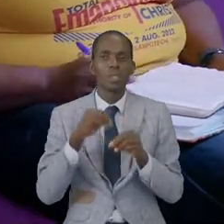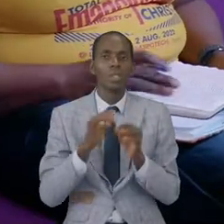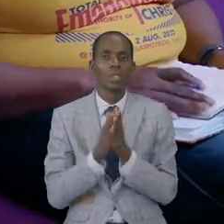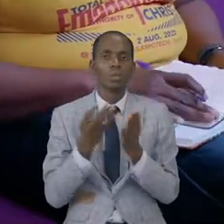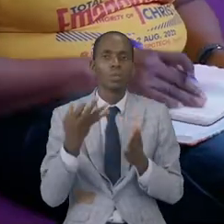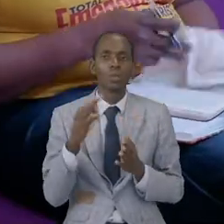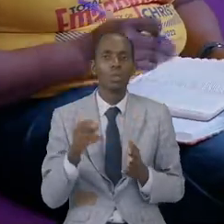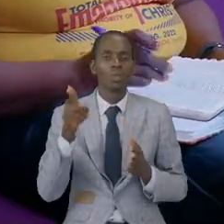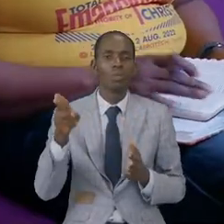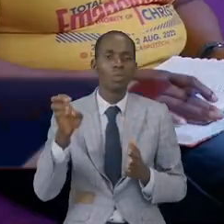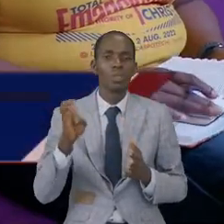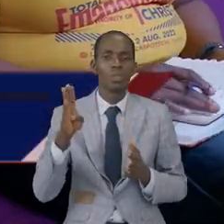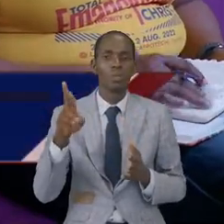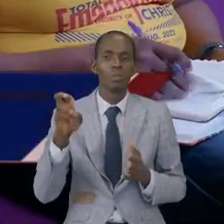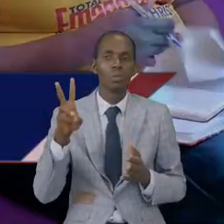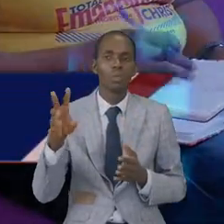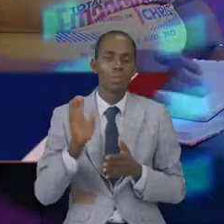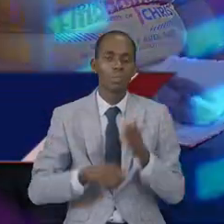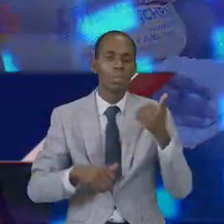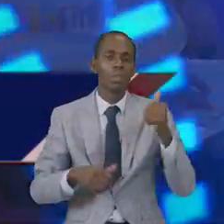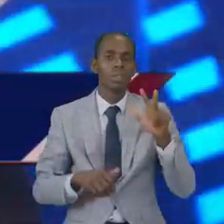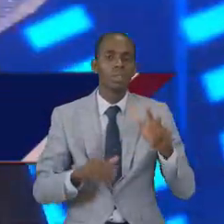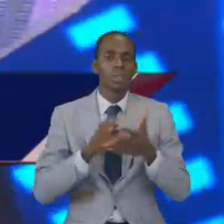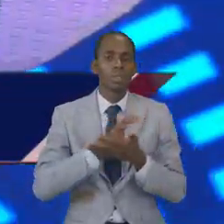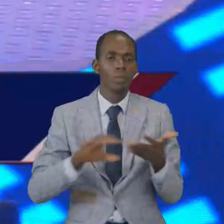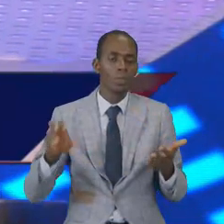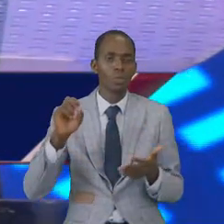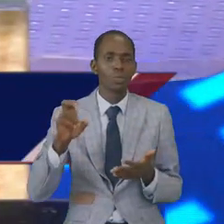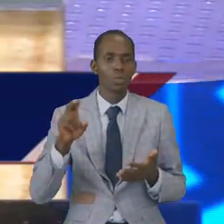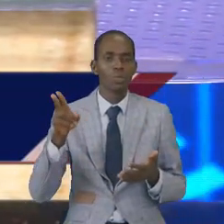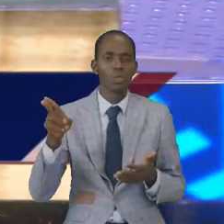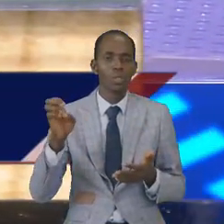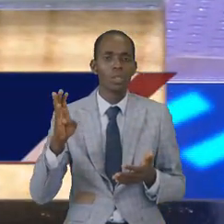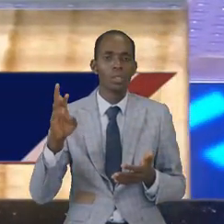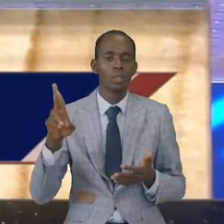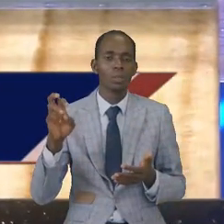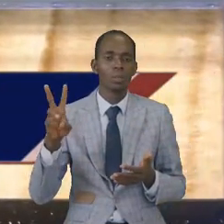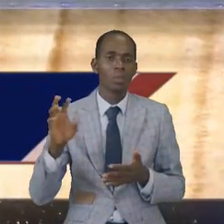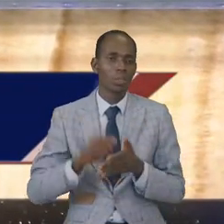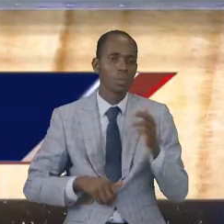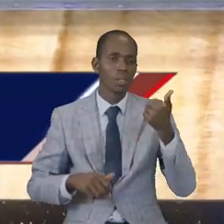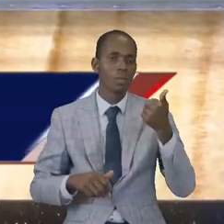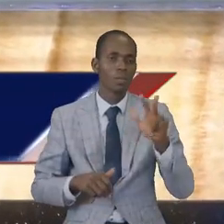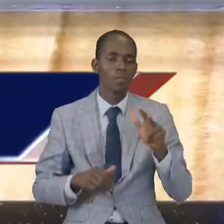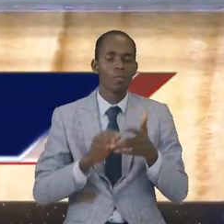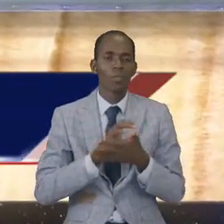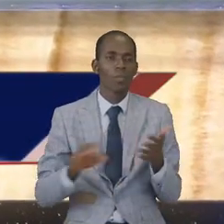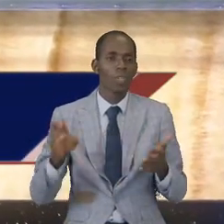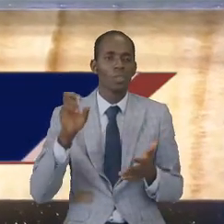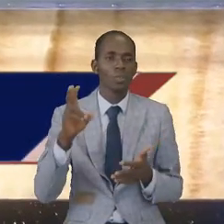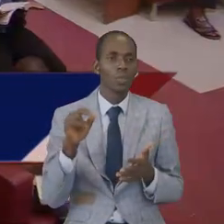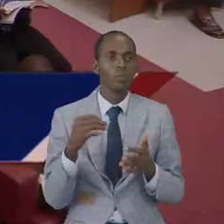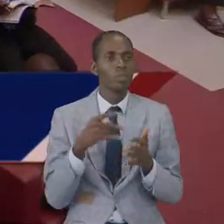chapter 13, we're looking at verse 12. Hebrews chapter 13, and we're reading